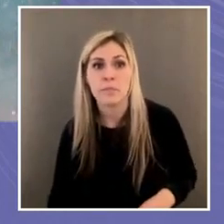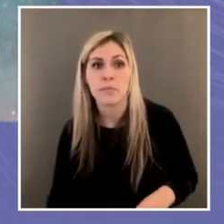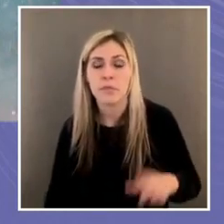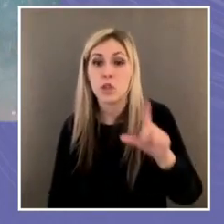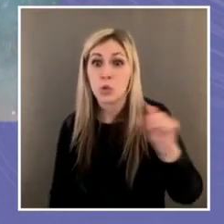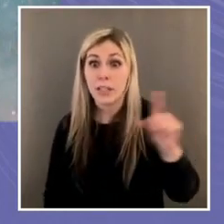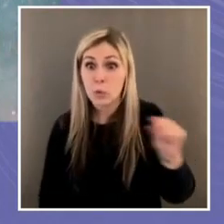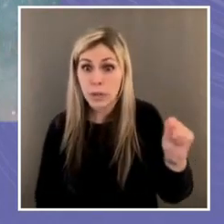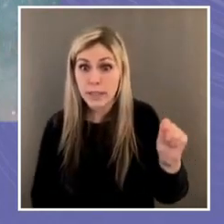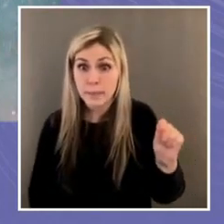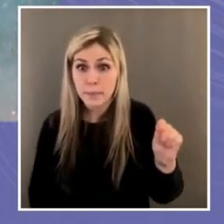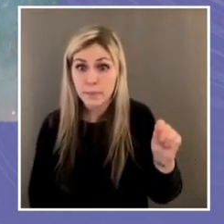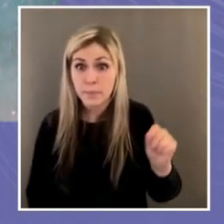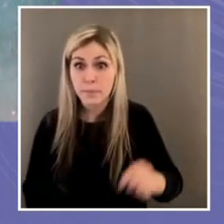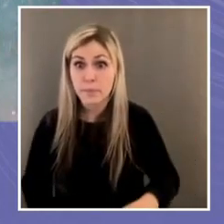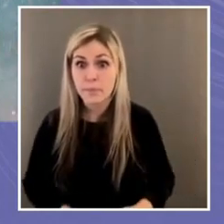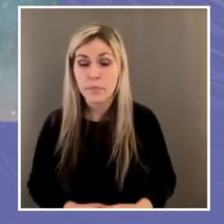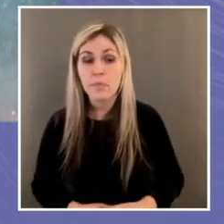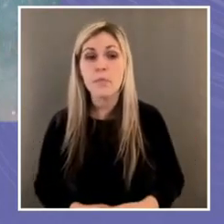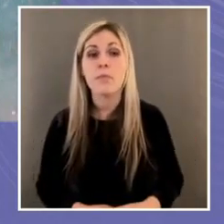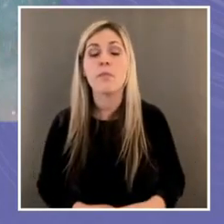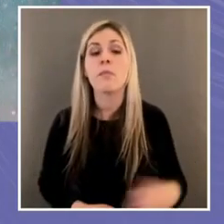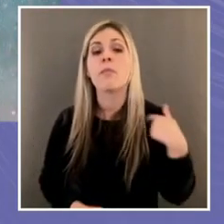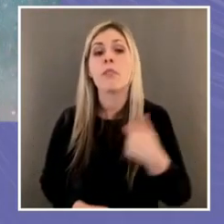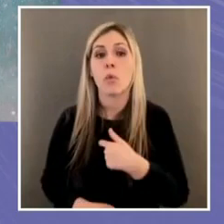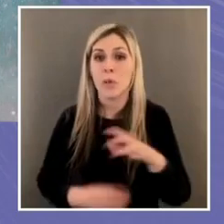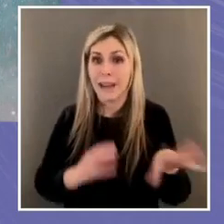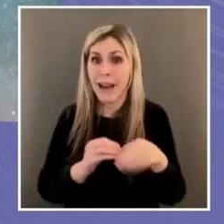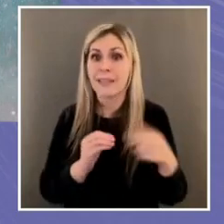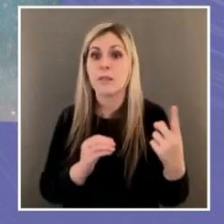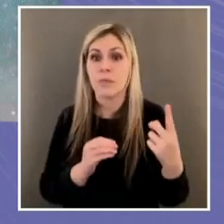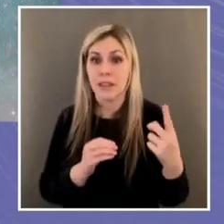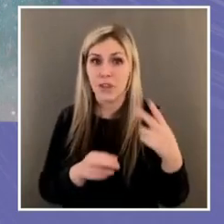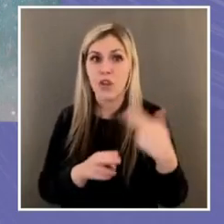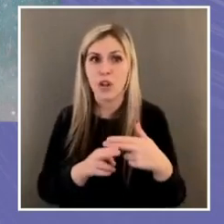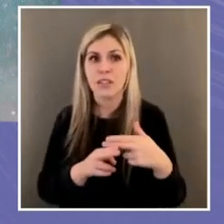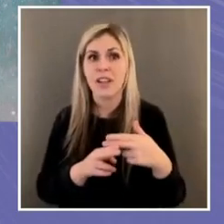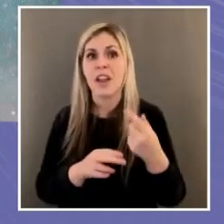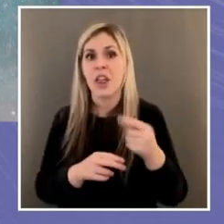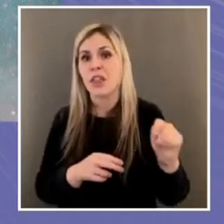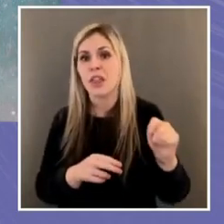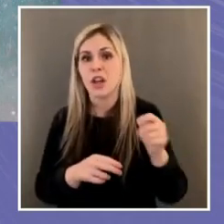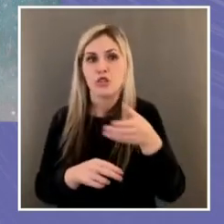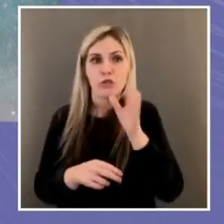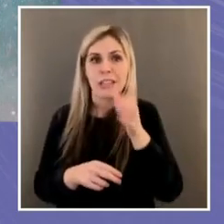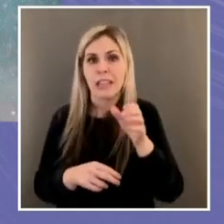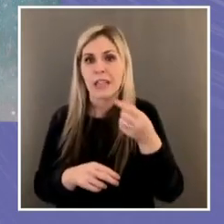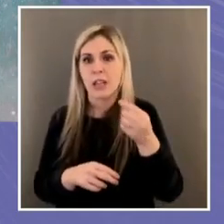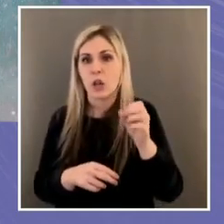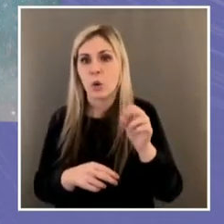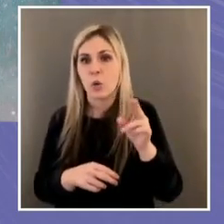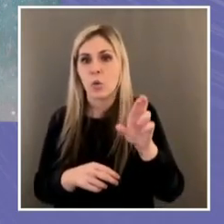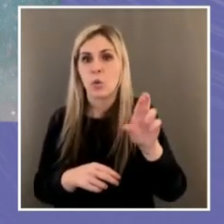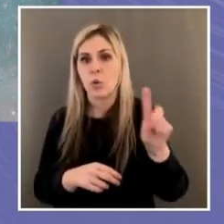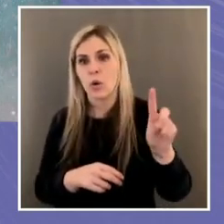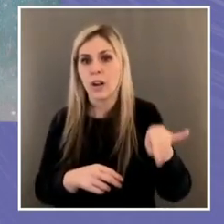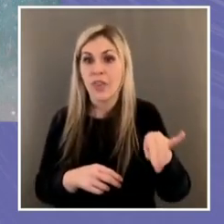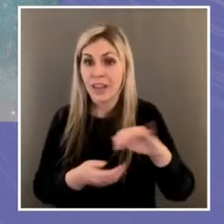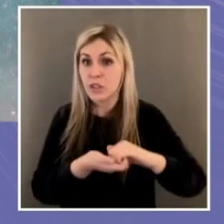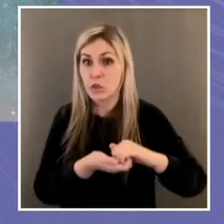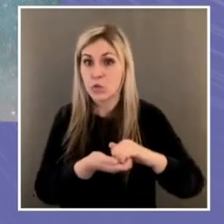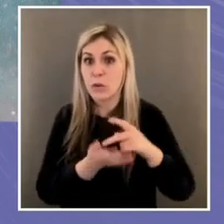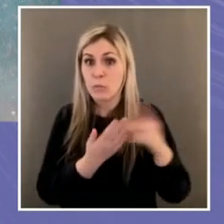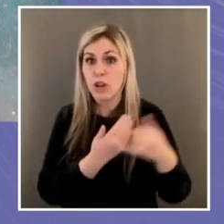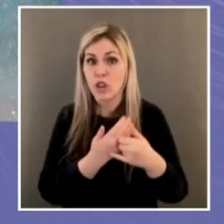2020, we introduced something called The Drinking Gourd. It's a joint project with True